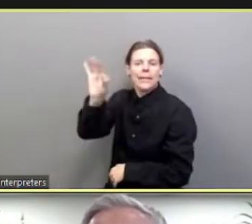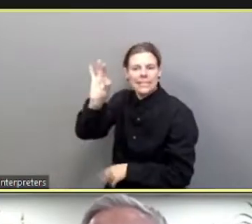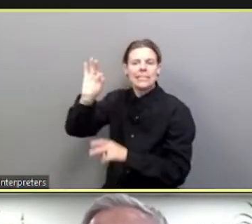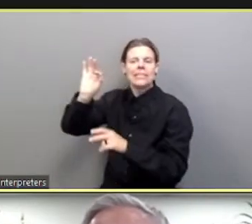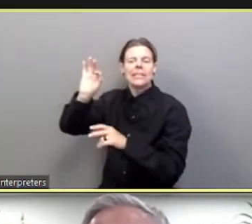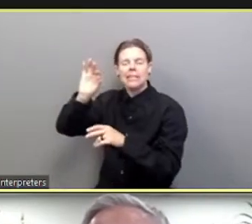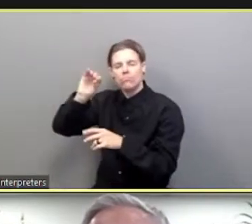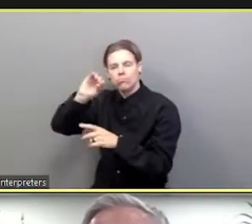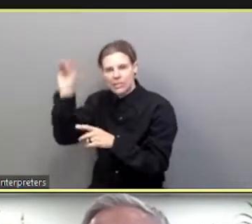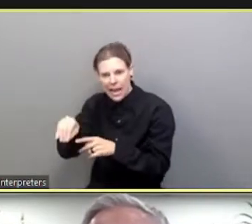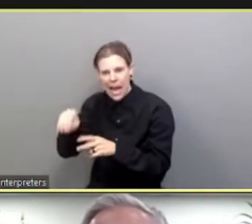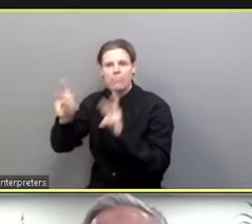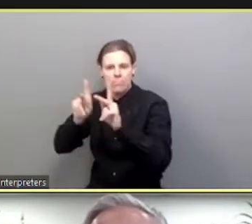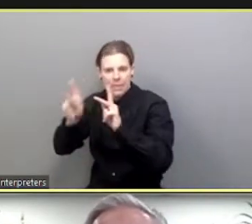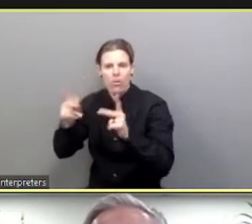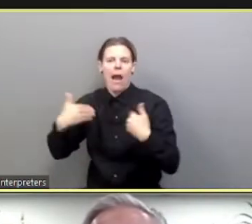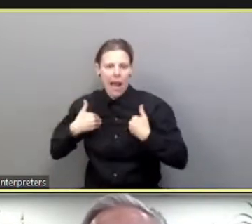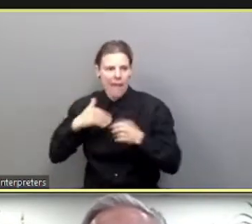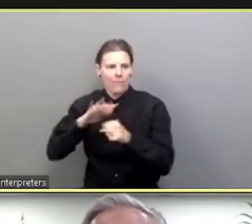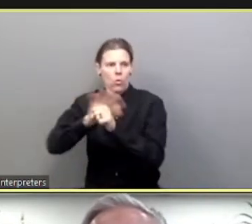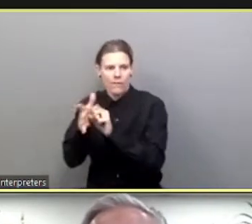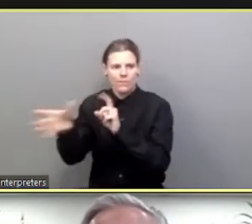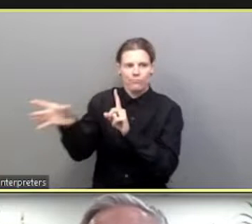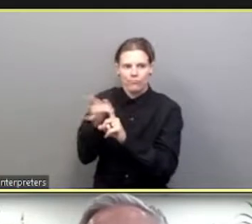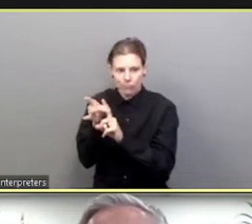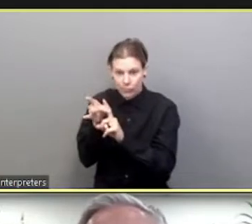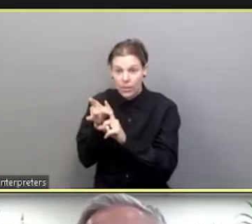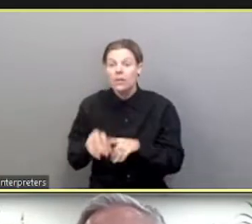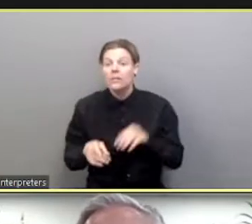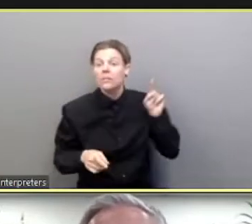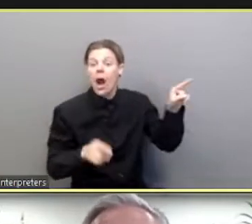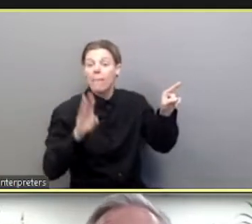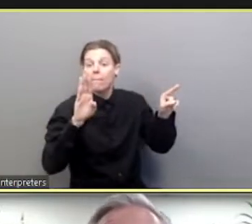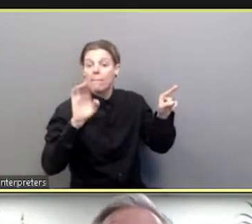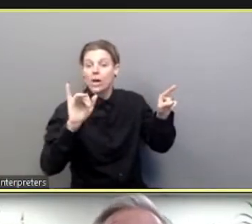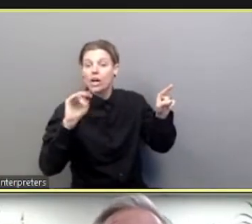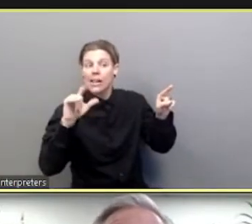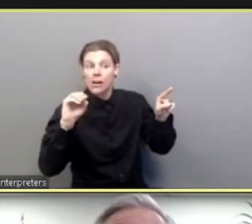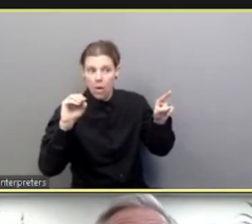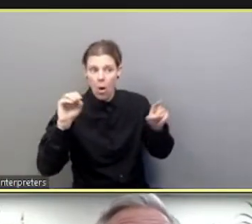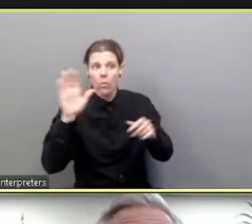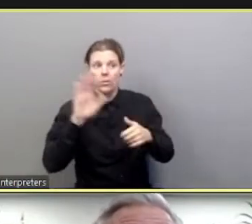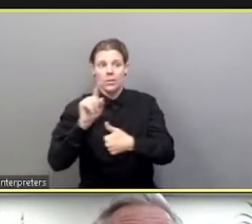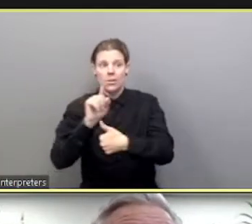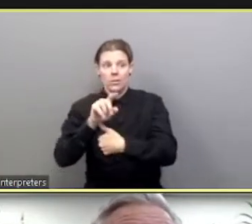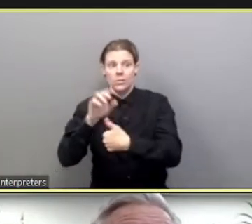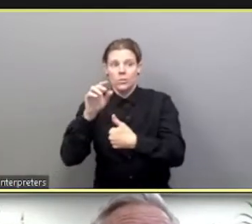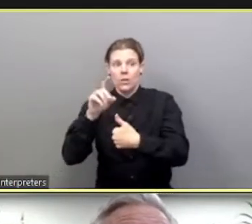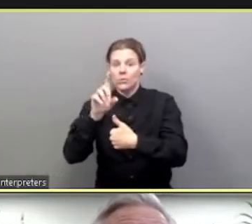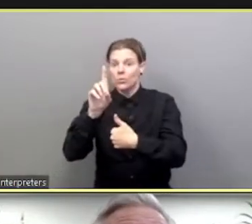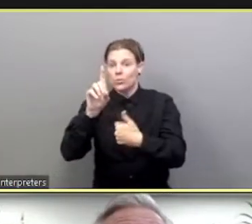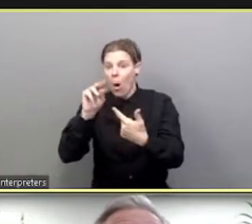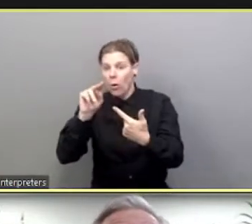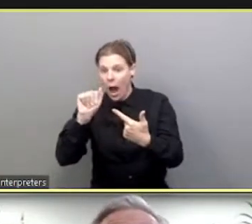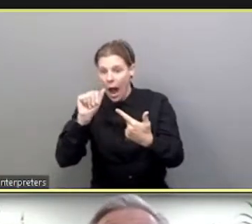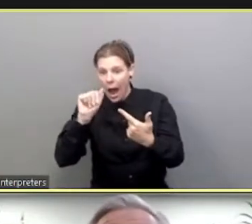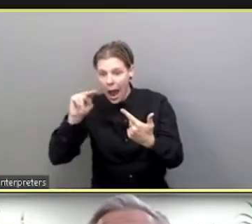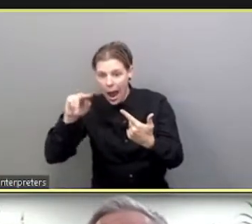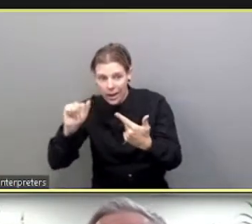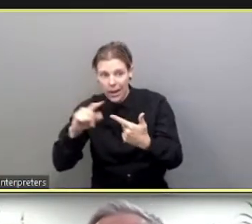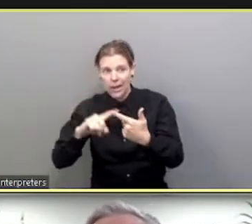at 385 today, Doña Ana 212, and San Juan in the highest number we've seen in a long time